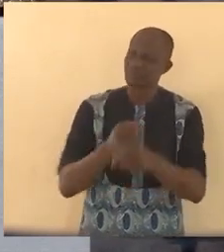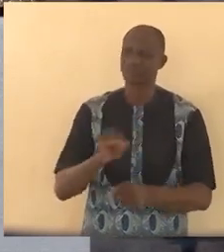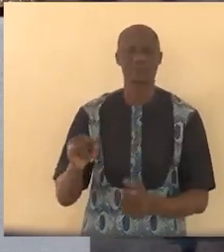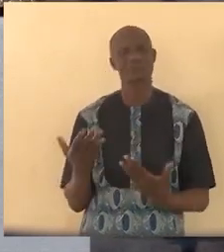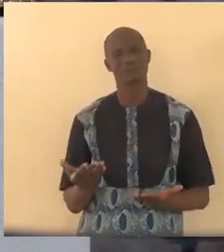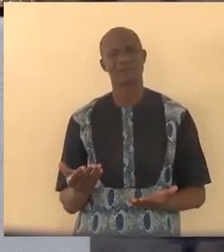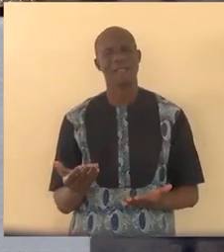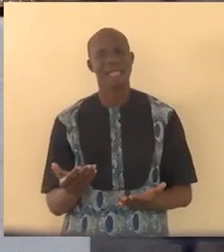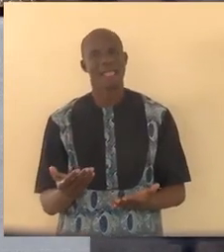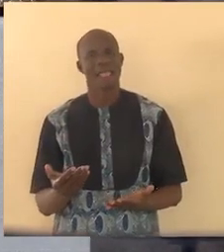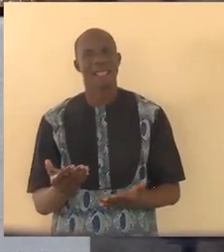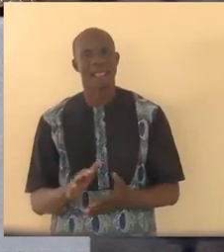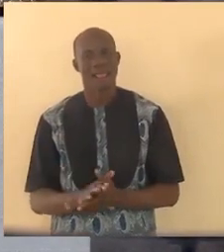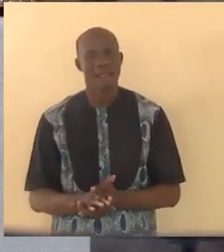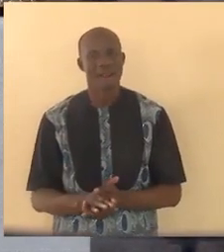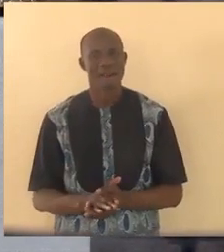about?